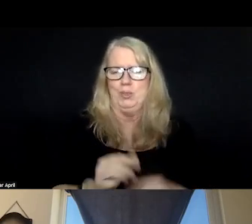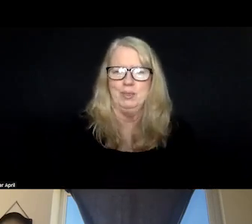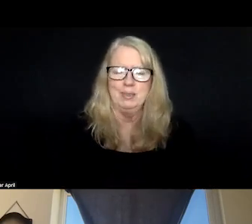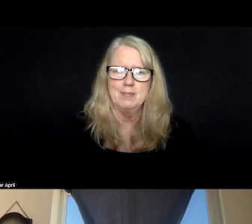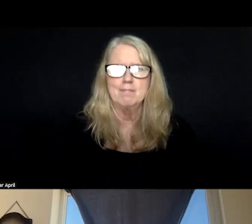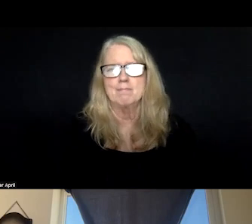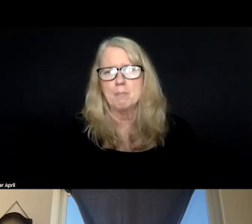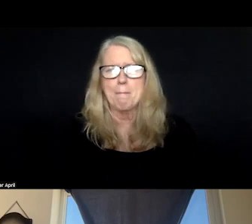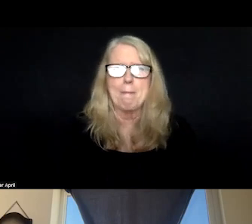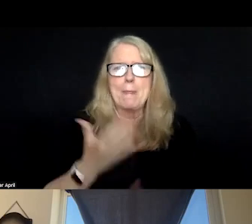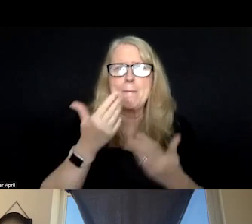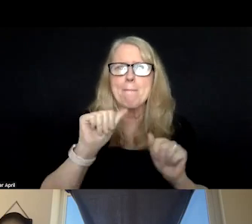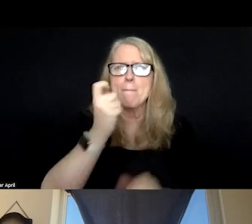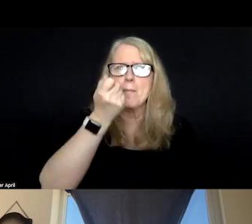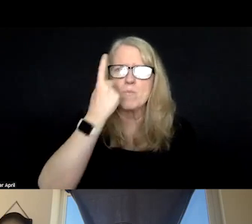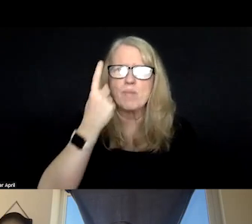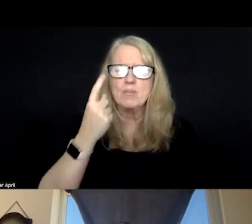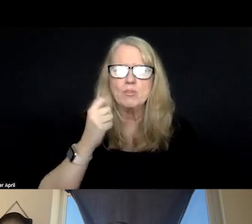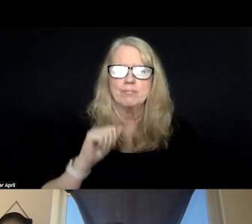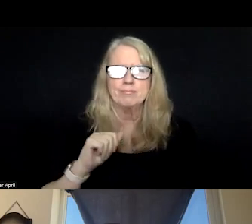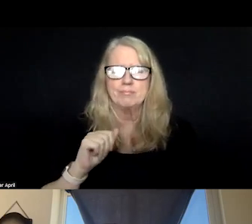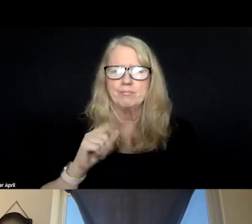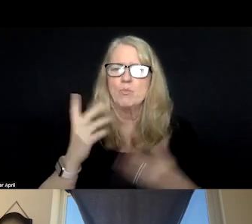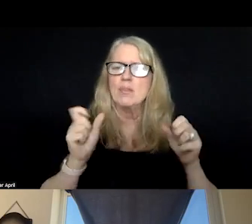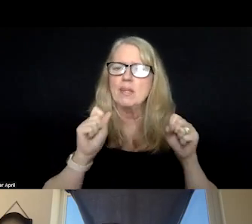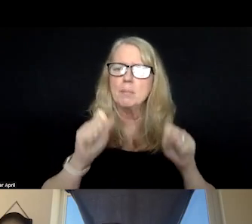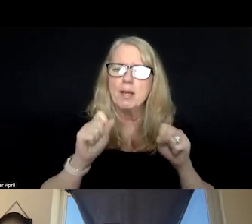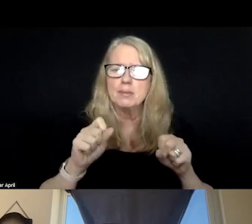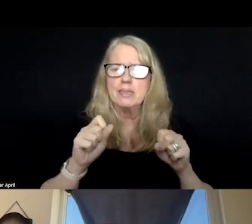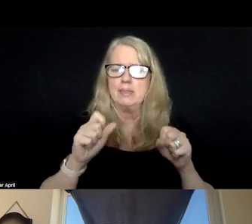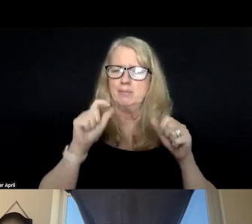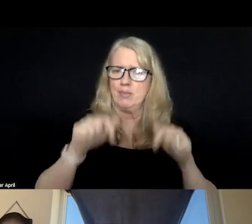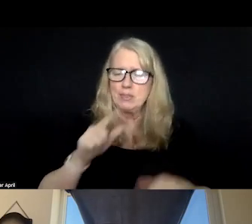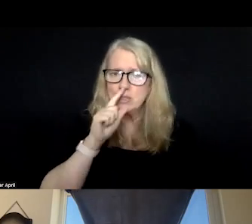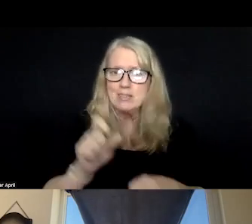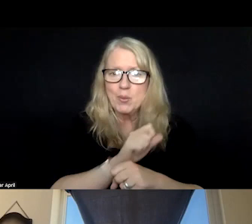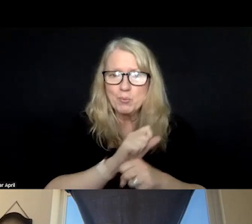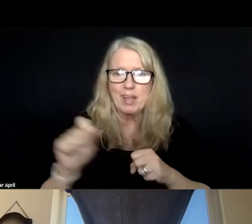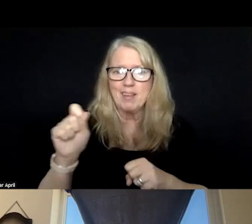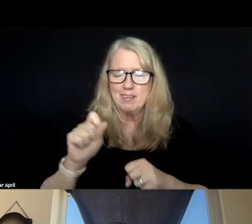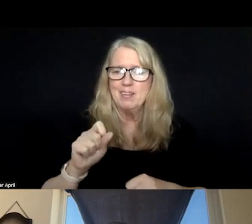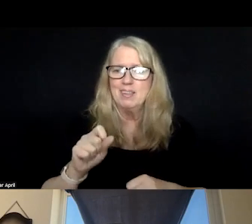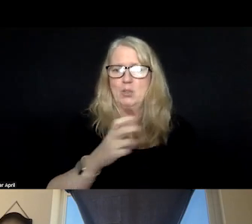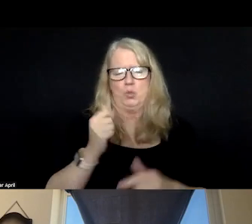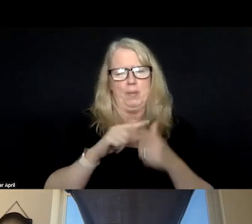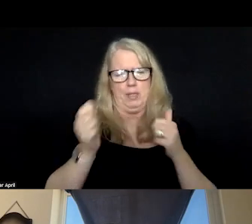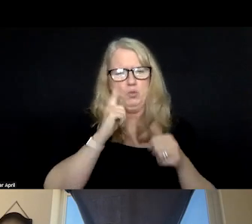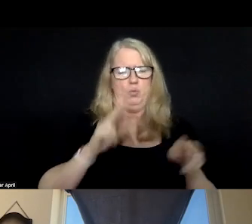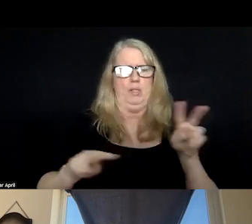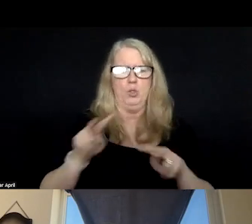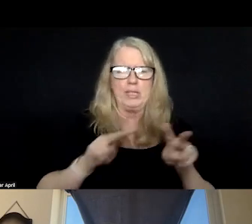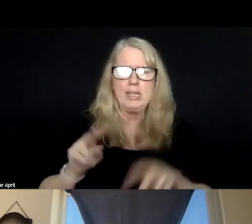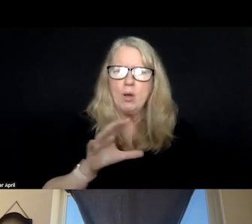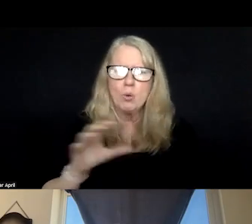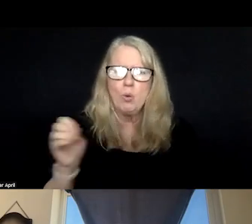kind of understanding and having the capacity of like, this is the reality we're in. And so then looking at co-response